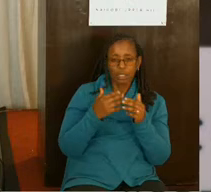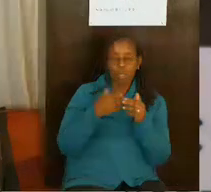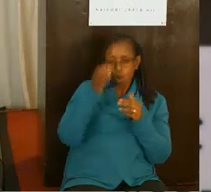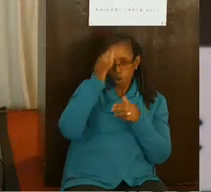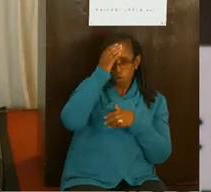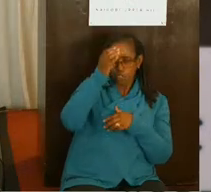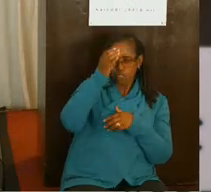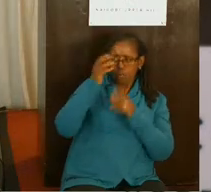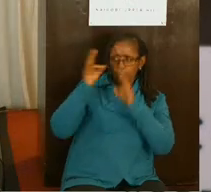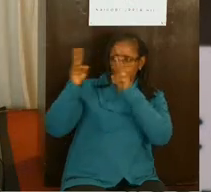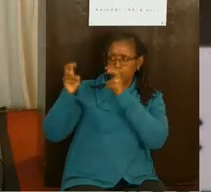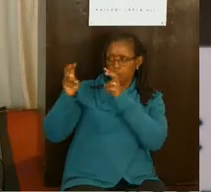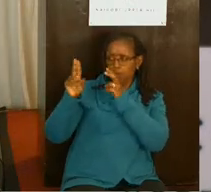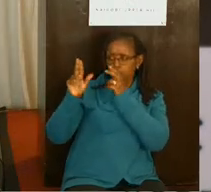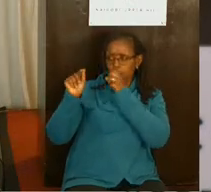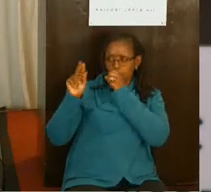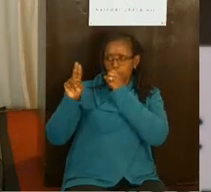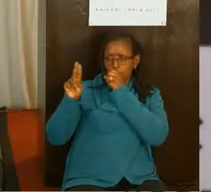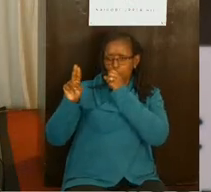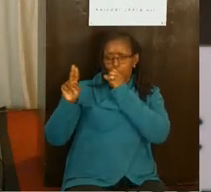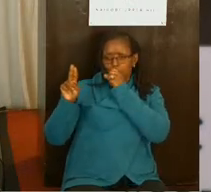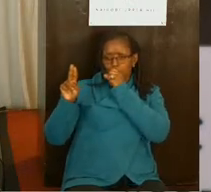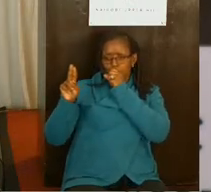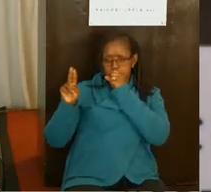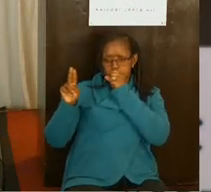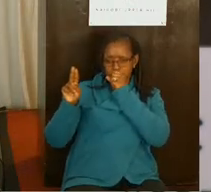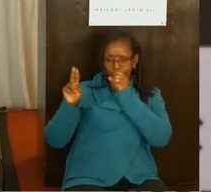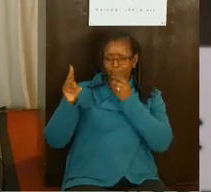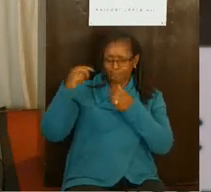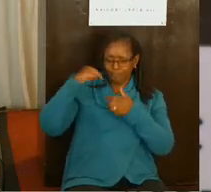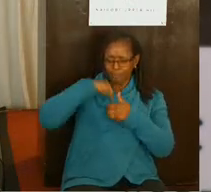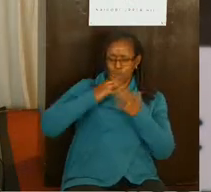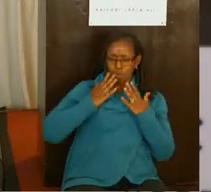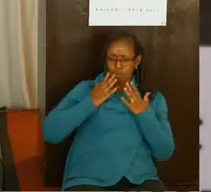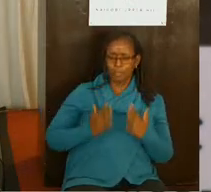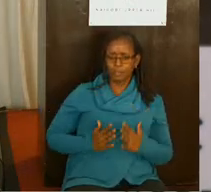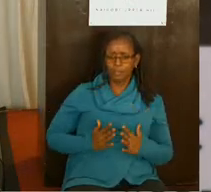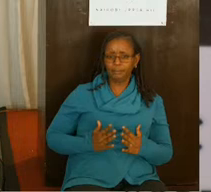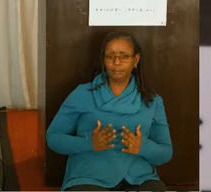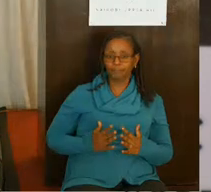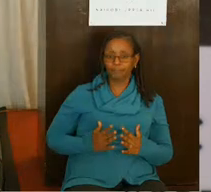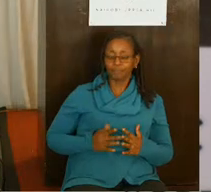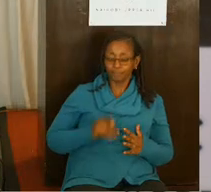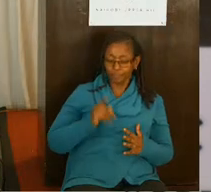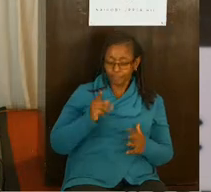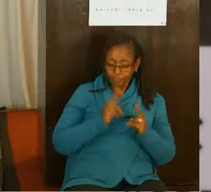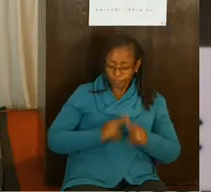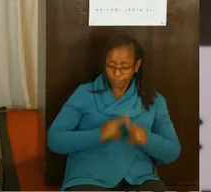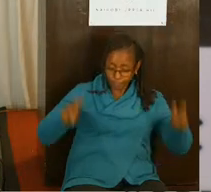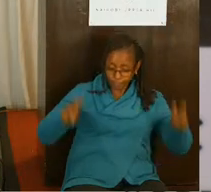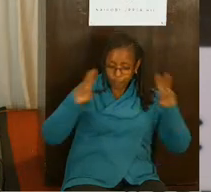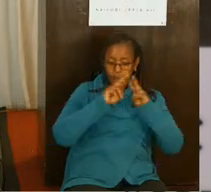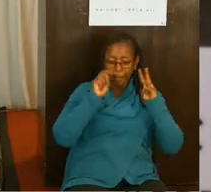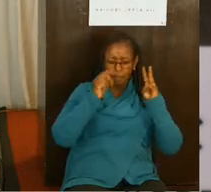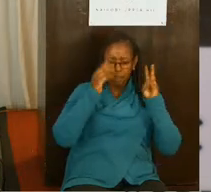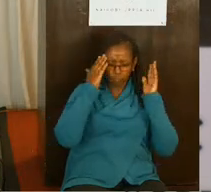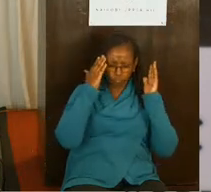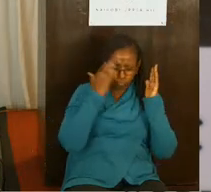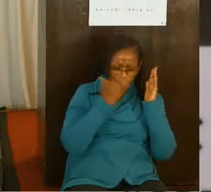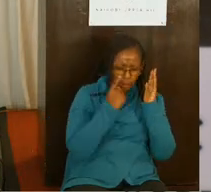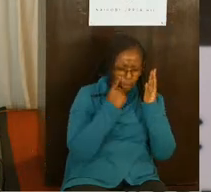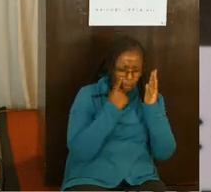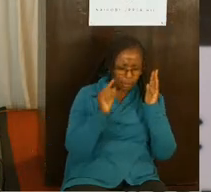utu is also humanistic so those are the things we should look at and the negative values the lack of